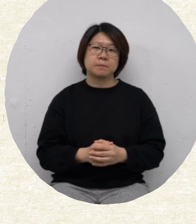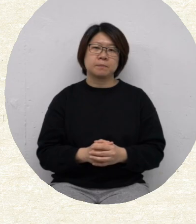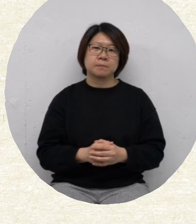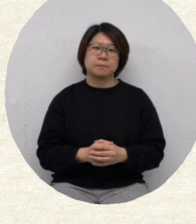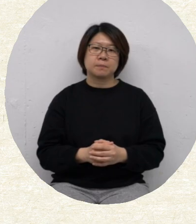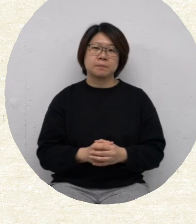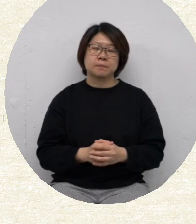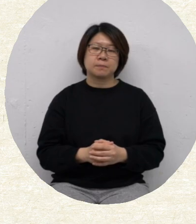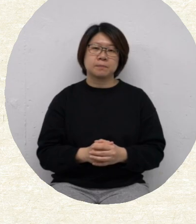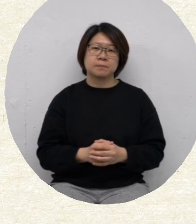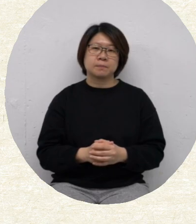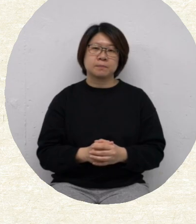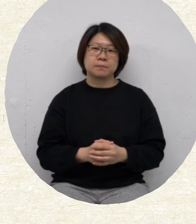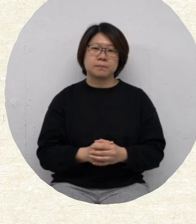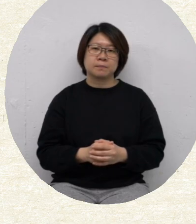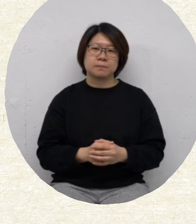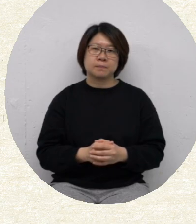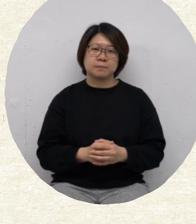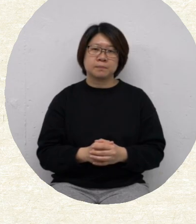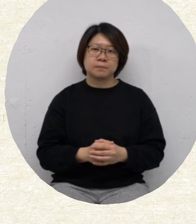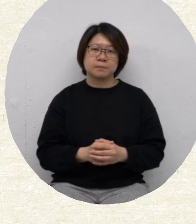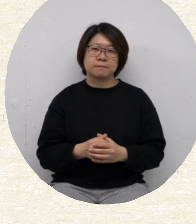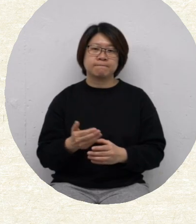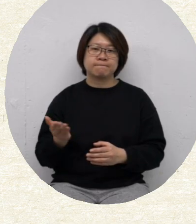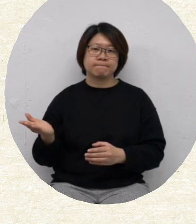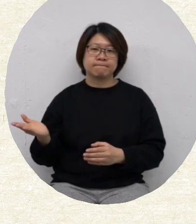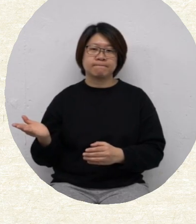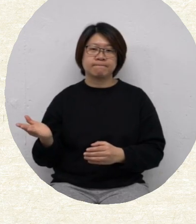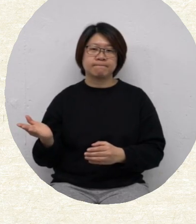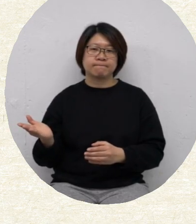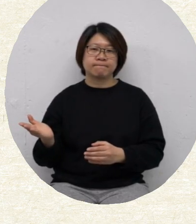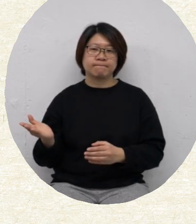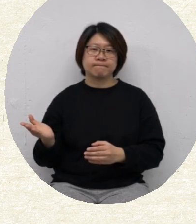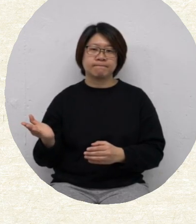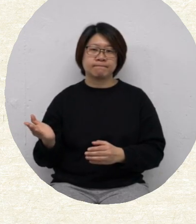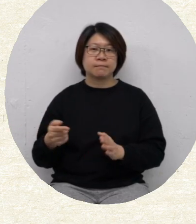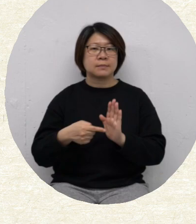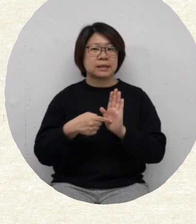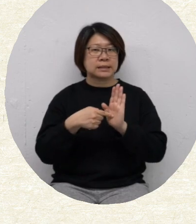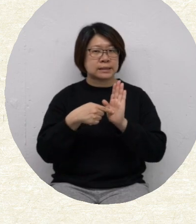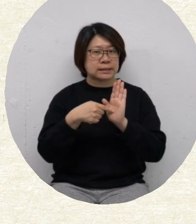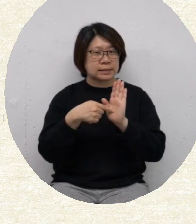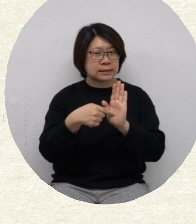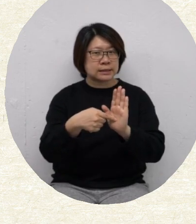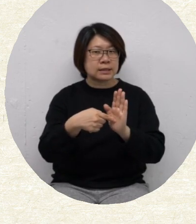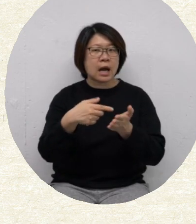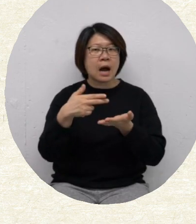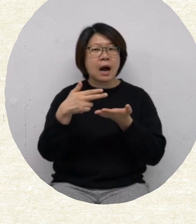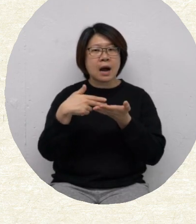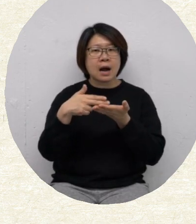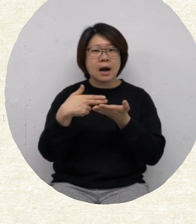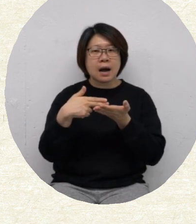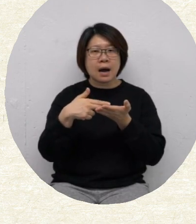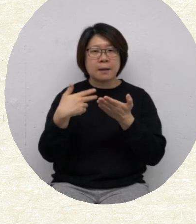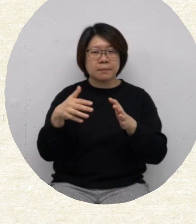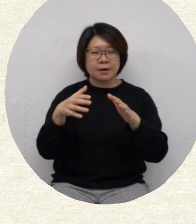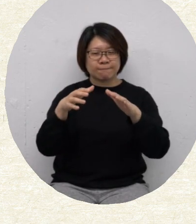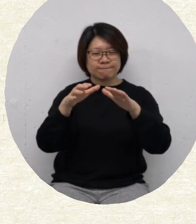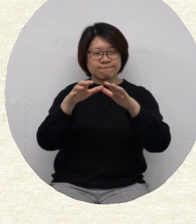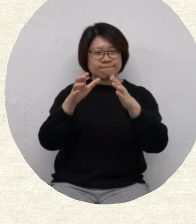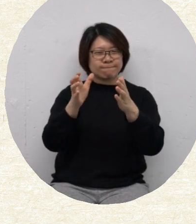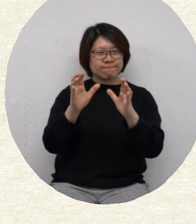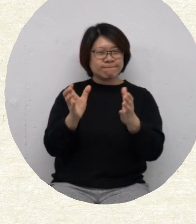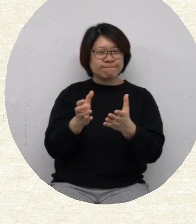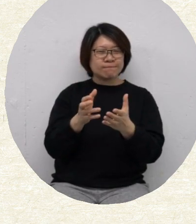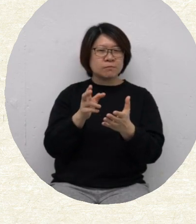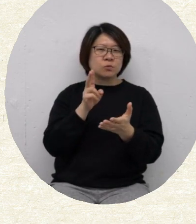and the Daily Mail. Things are handled, consumed, read, worked on, and when these activities